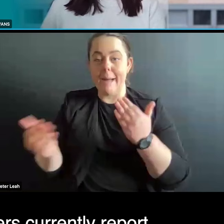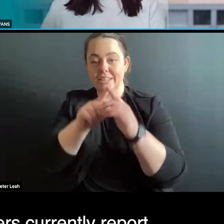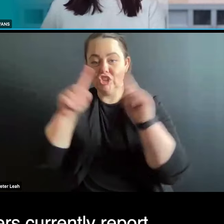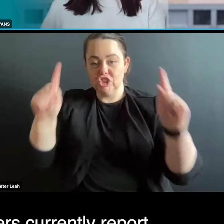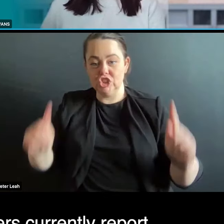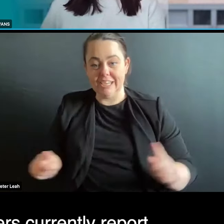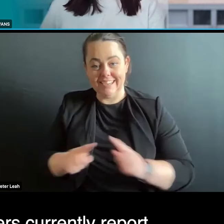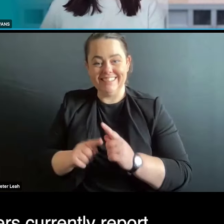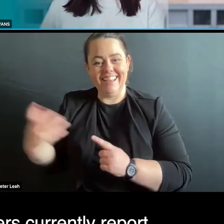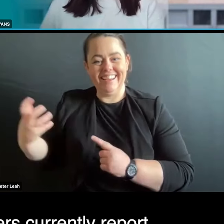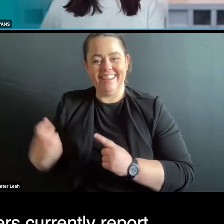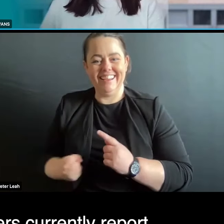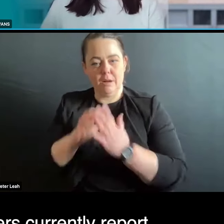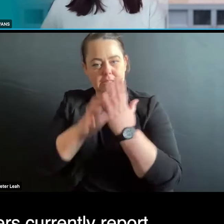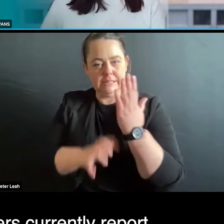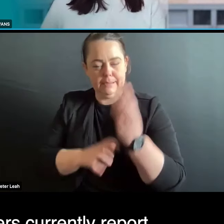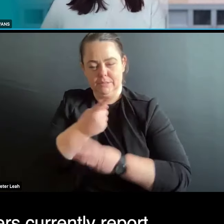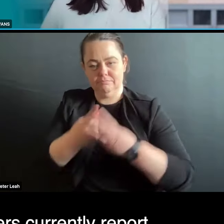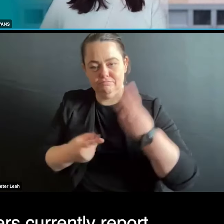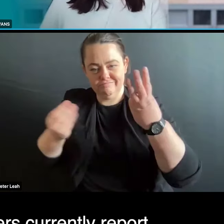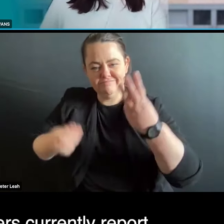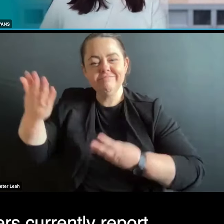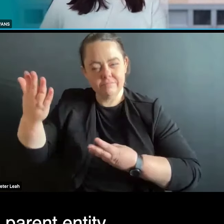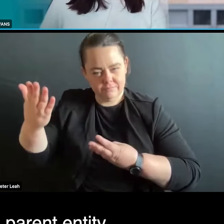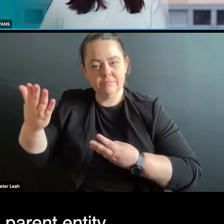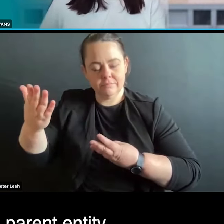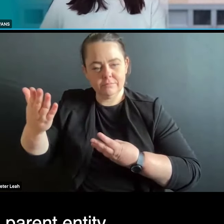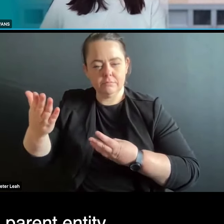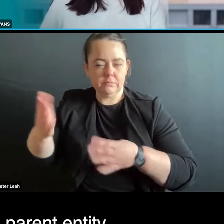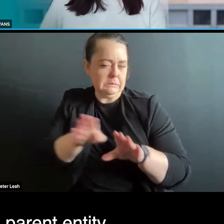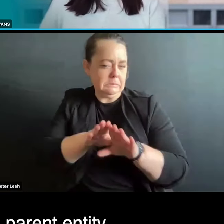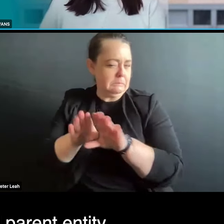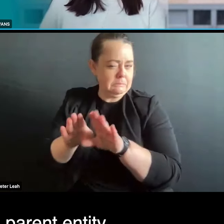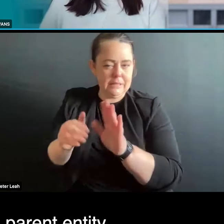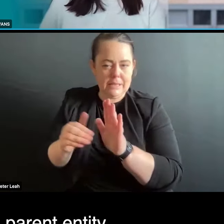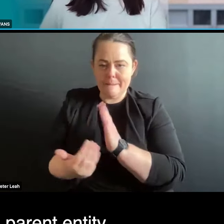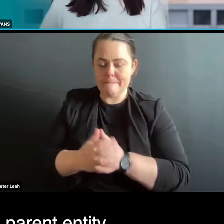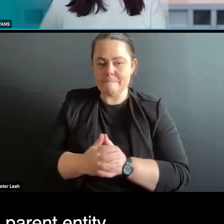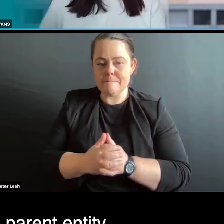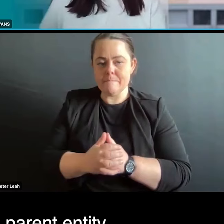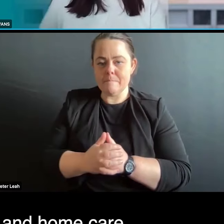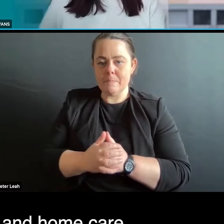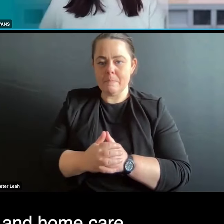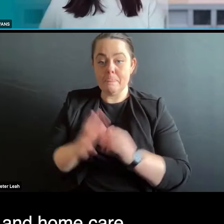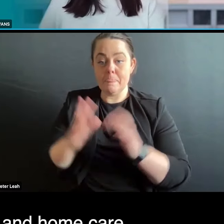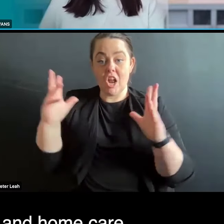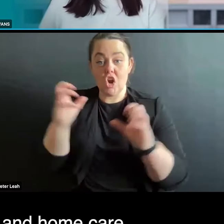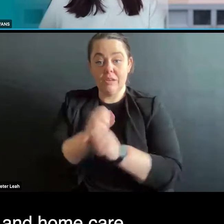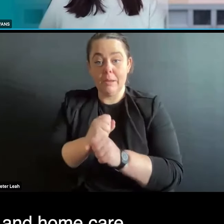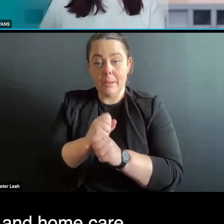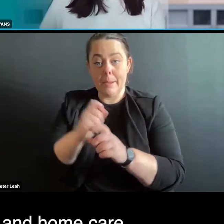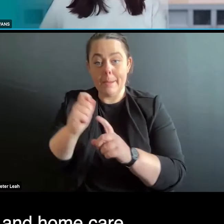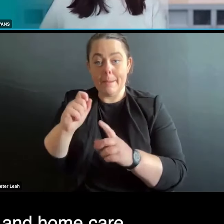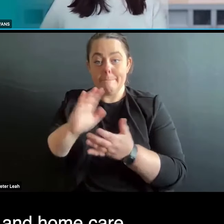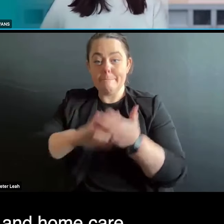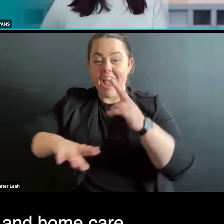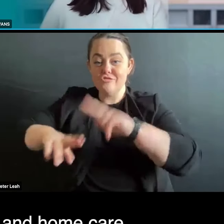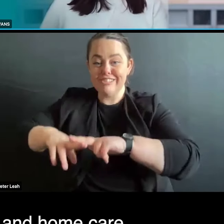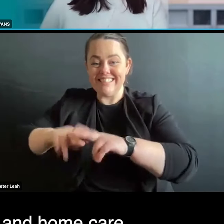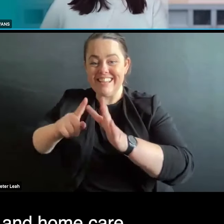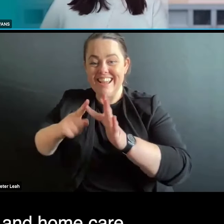residential aged care providers currently report. There will be a consolidated parent entity segment report for home